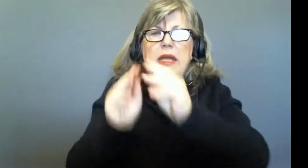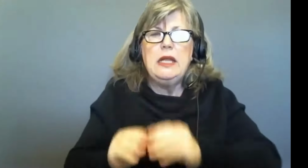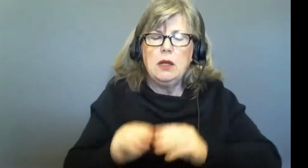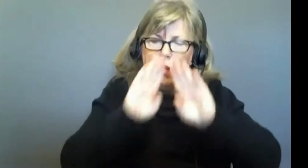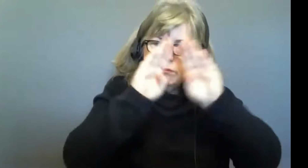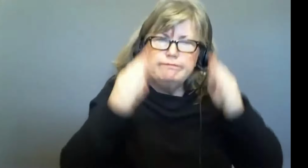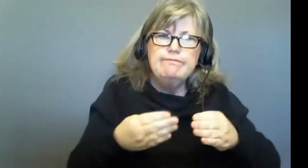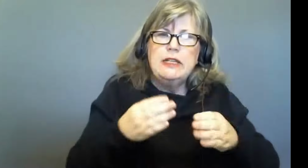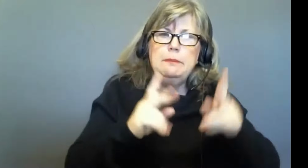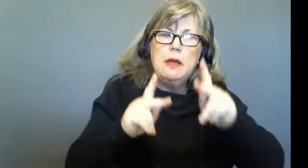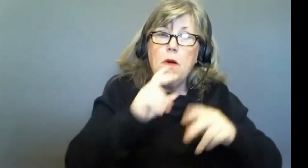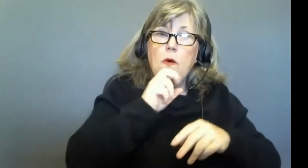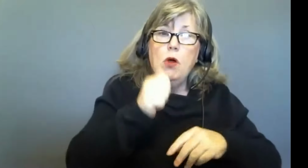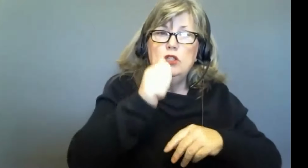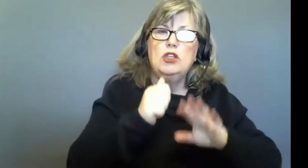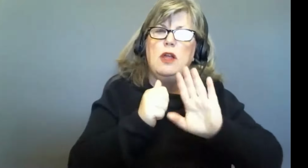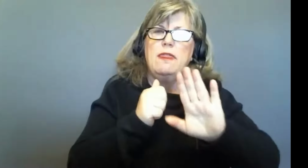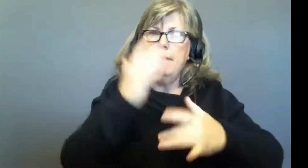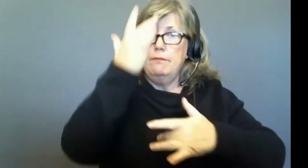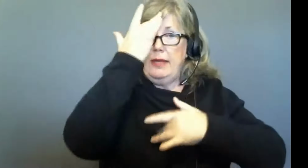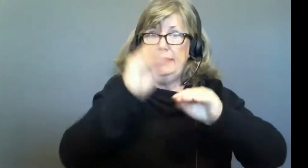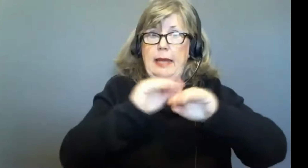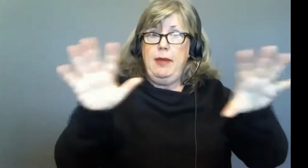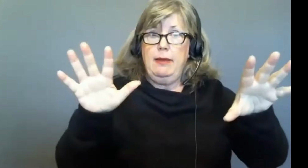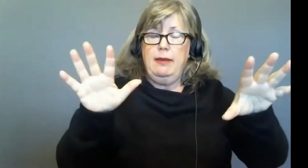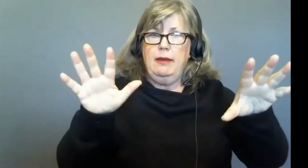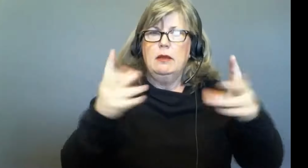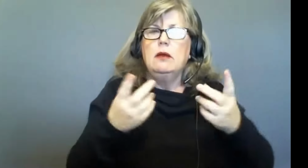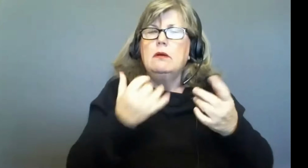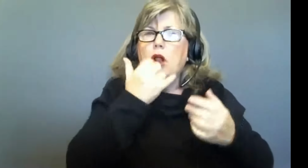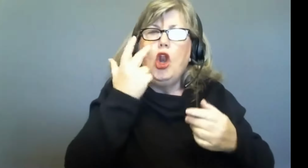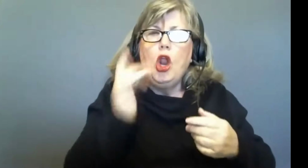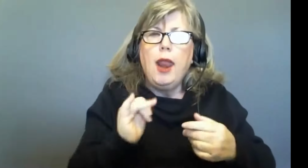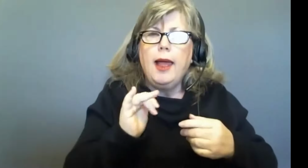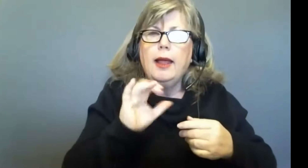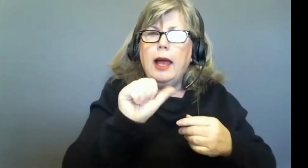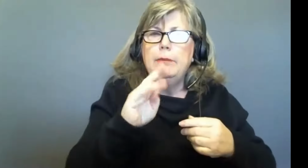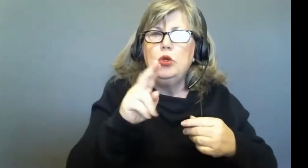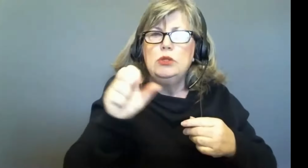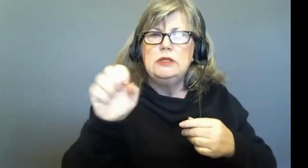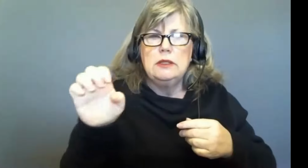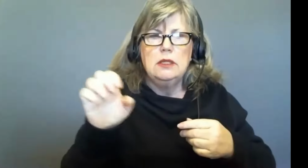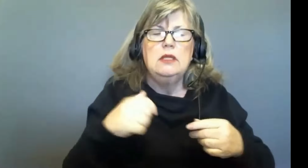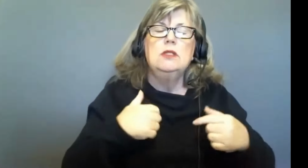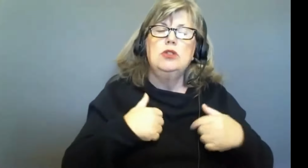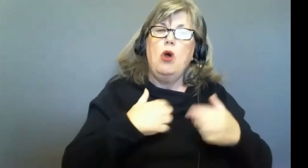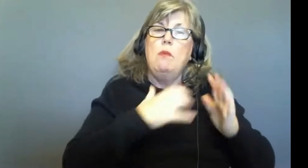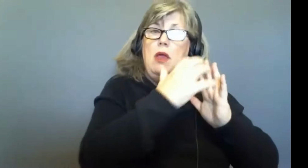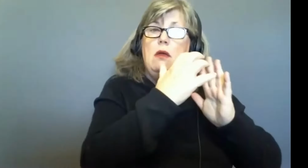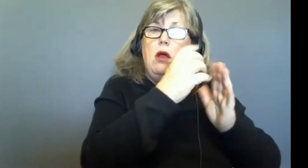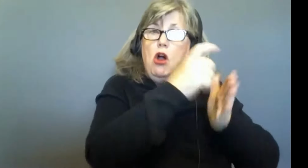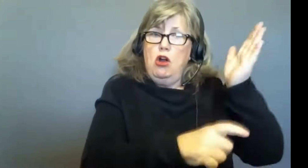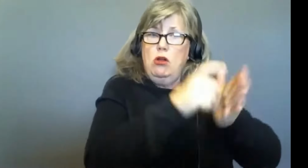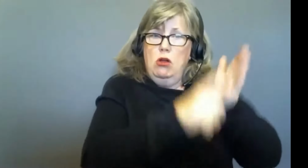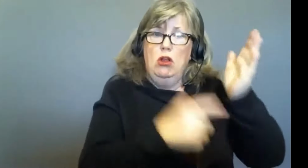older persons in the pandemic context. And I had the pleasure to write a paper that has been recently